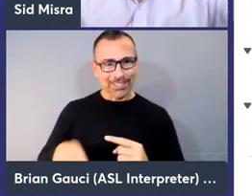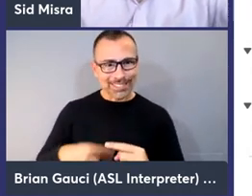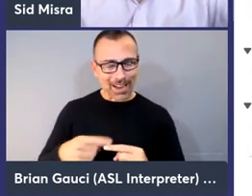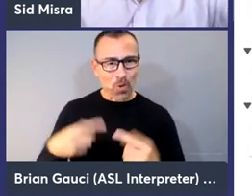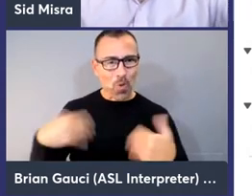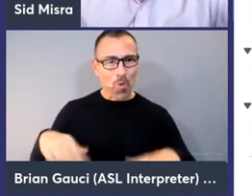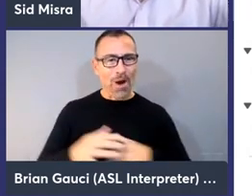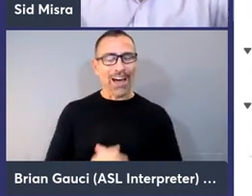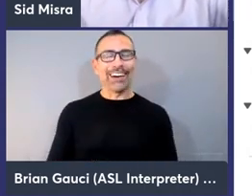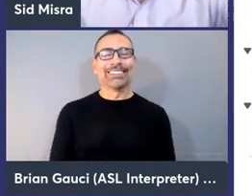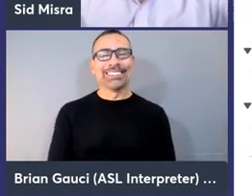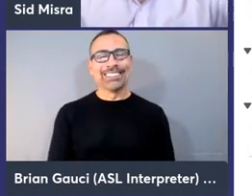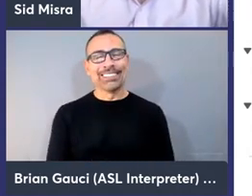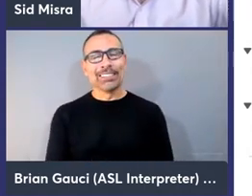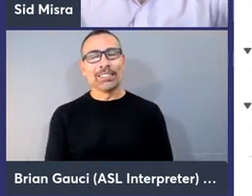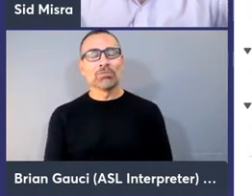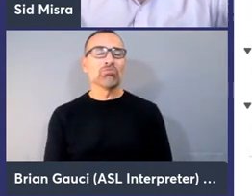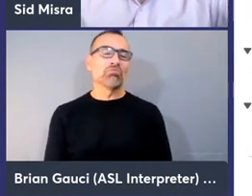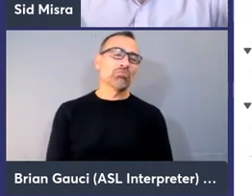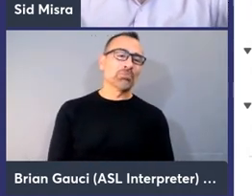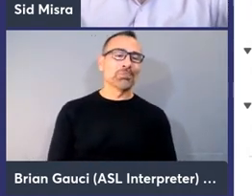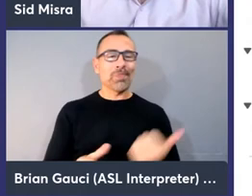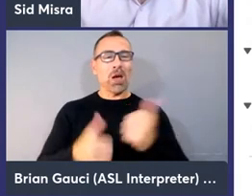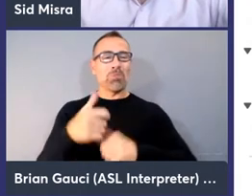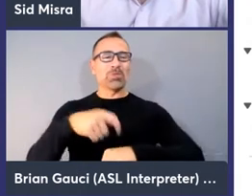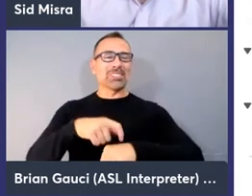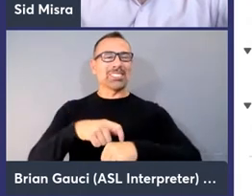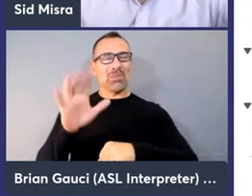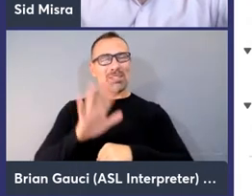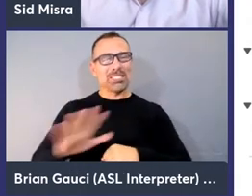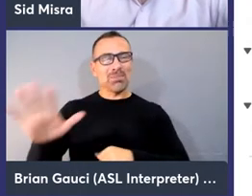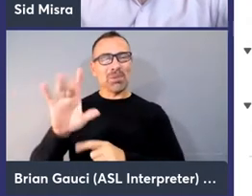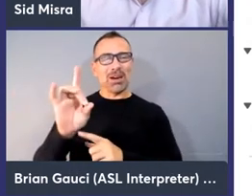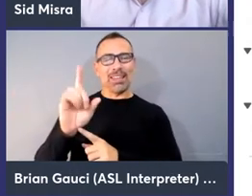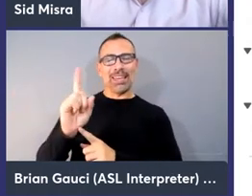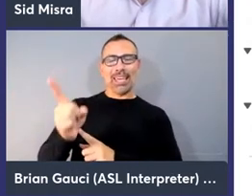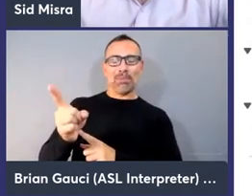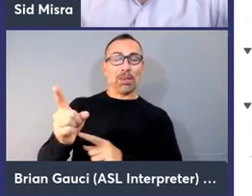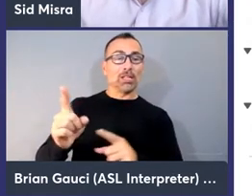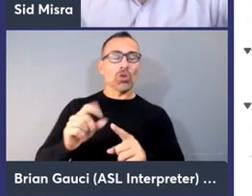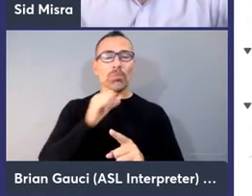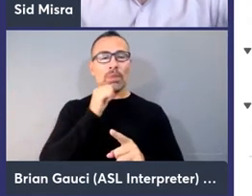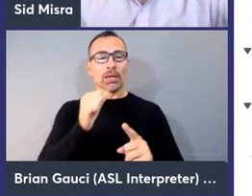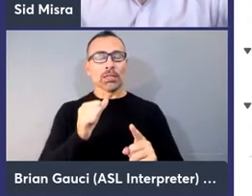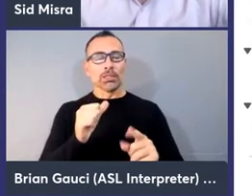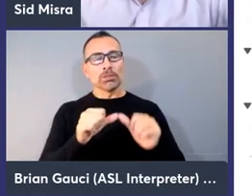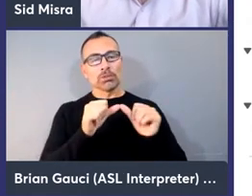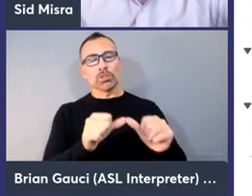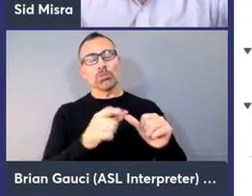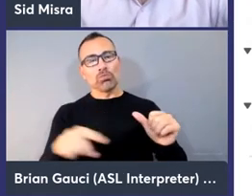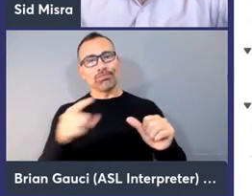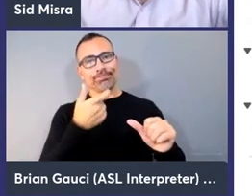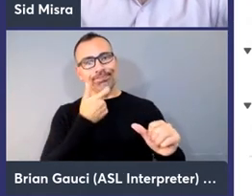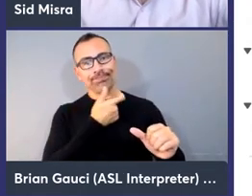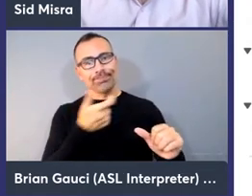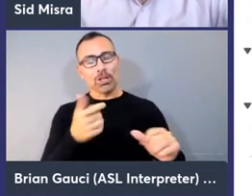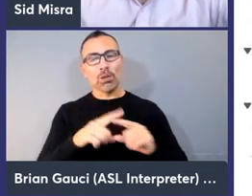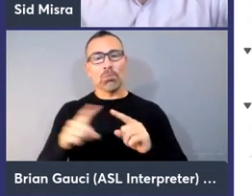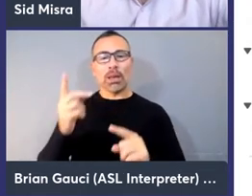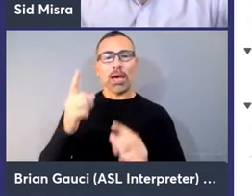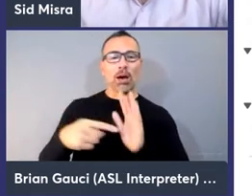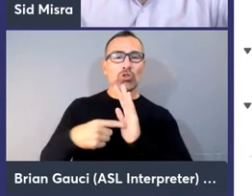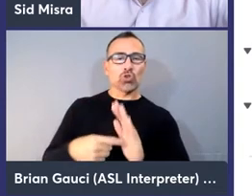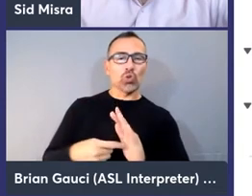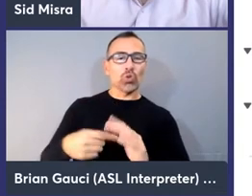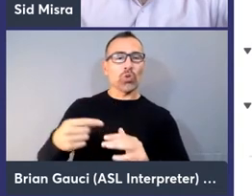Yeah. It normally takes about 8 minutes to get there, so I won't keep waiting for you, but I'll show you that all the network settings that we put in